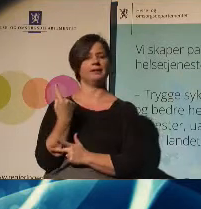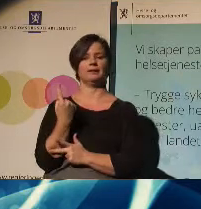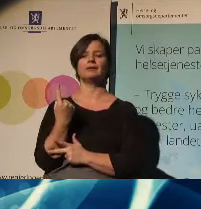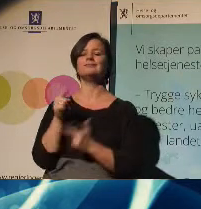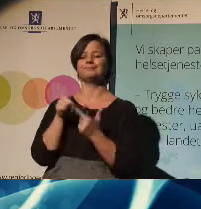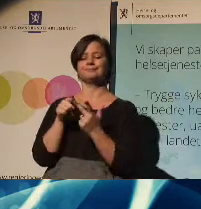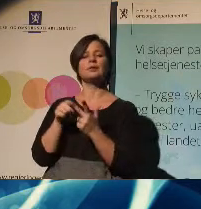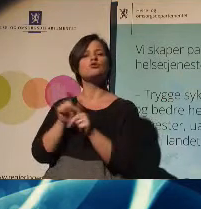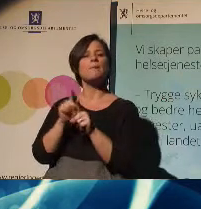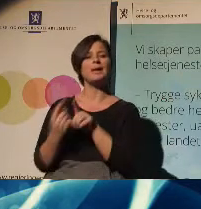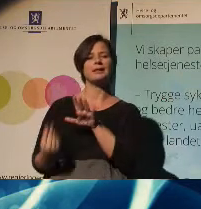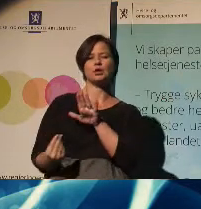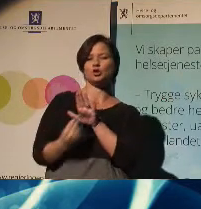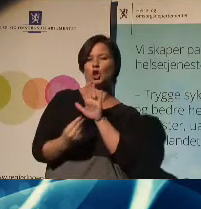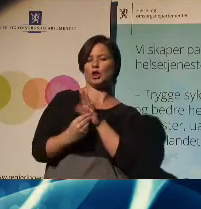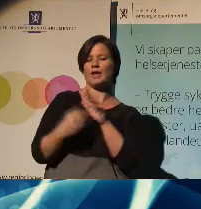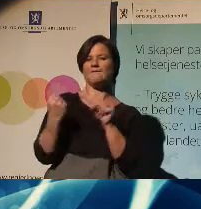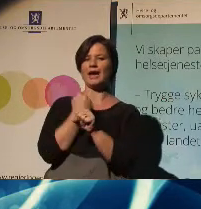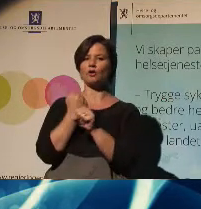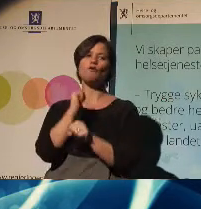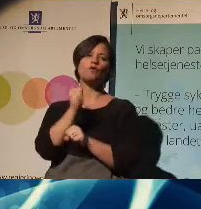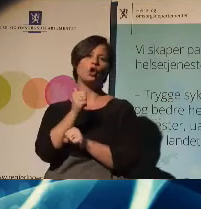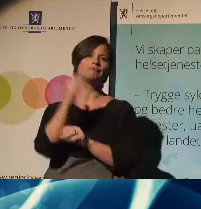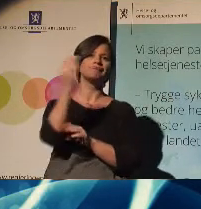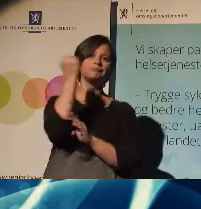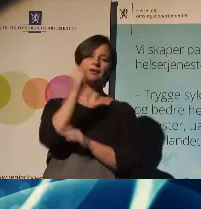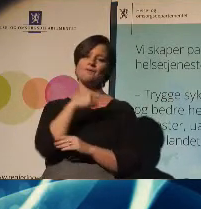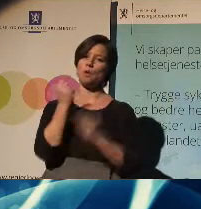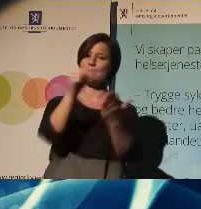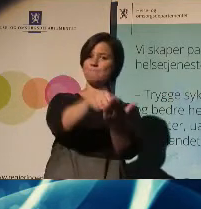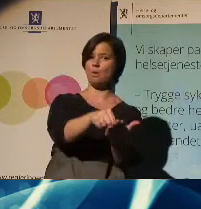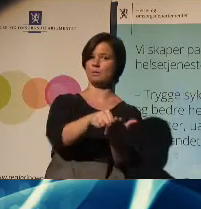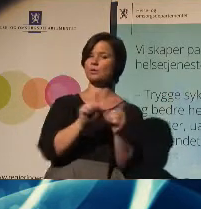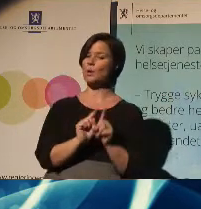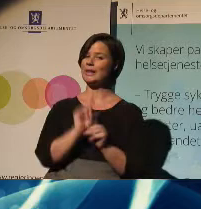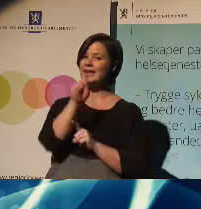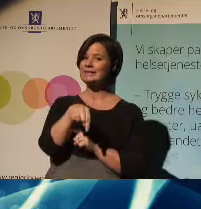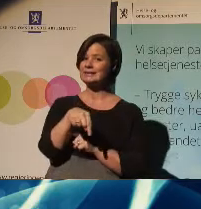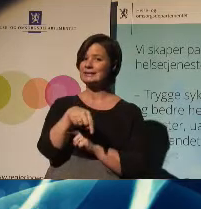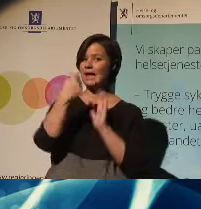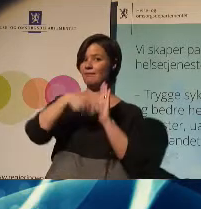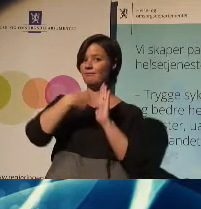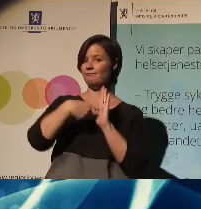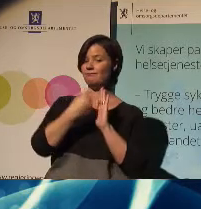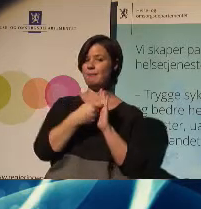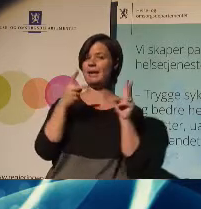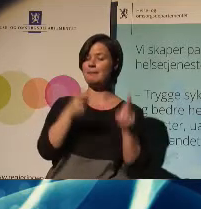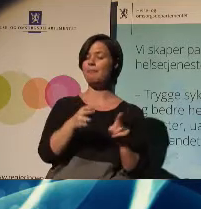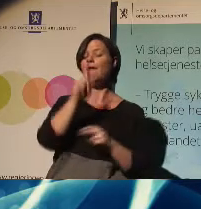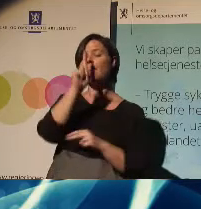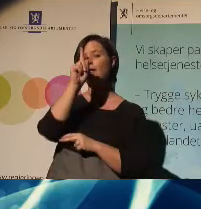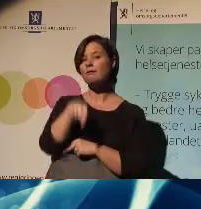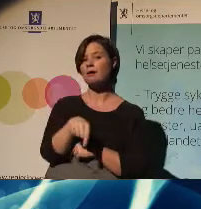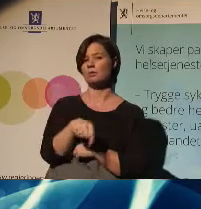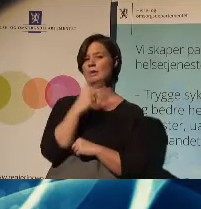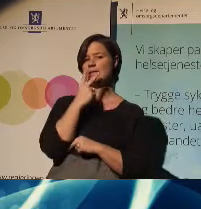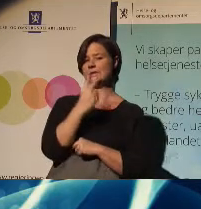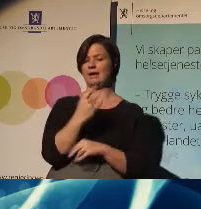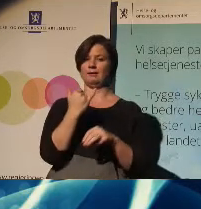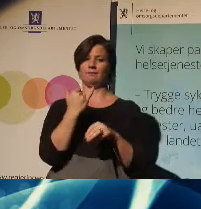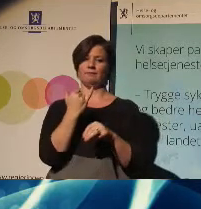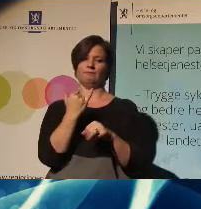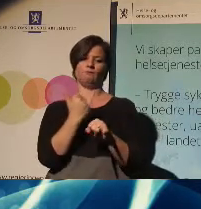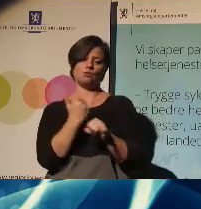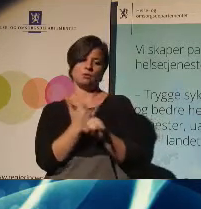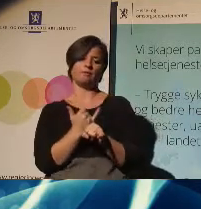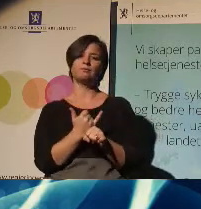supportive tools to reach our goals. And this next little video gives you a quick summary of what ParkinsonNet uses in terms